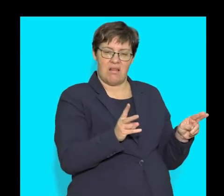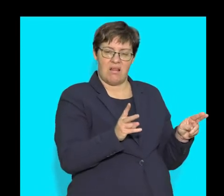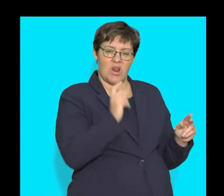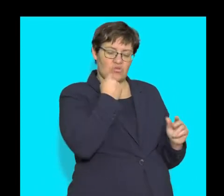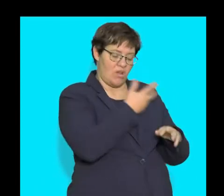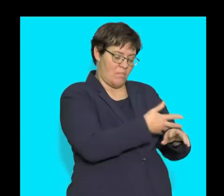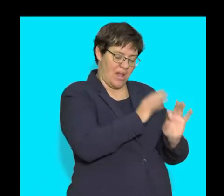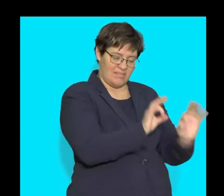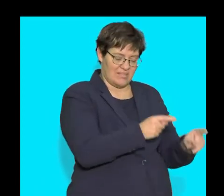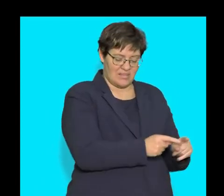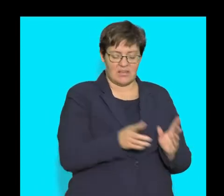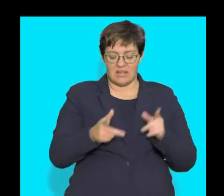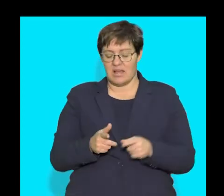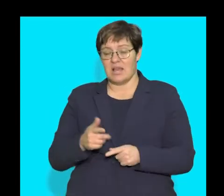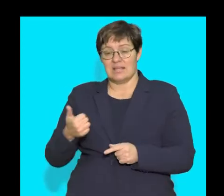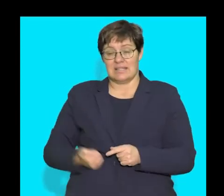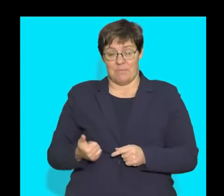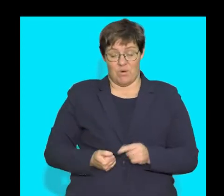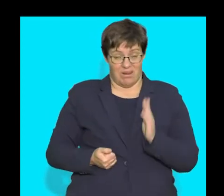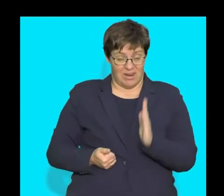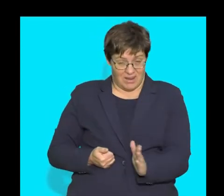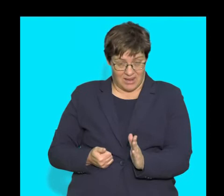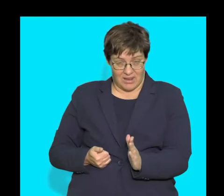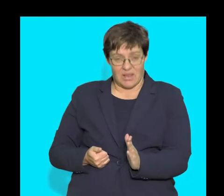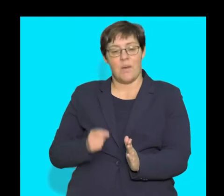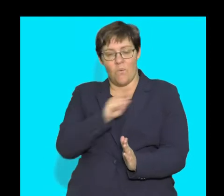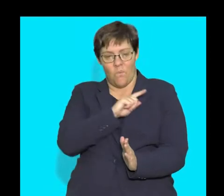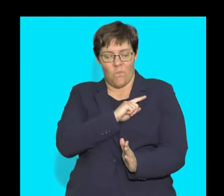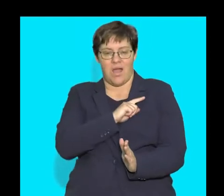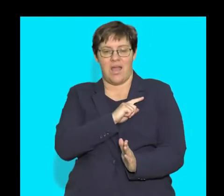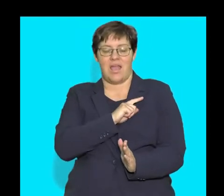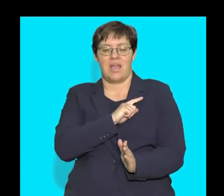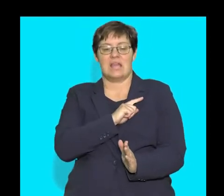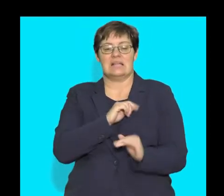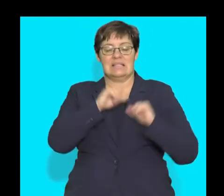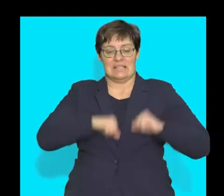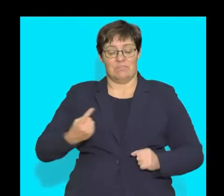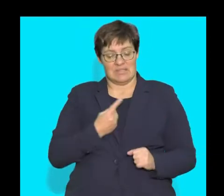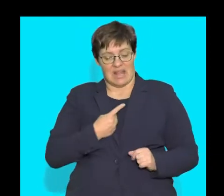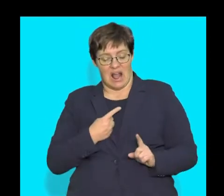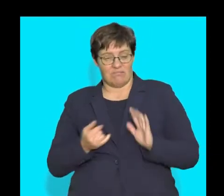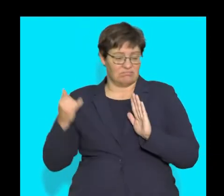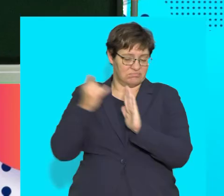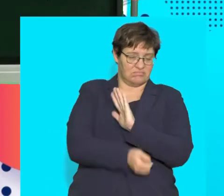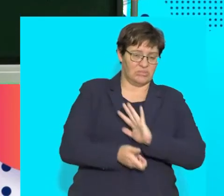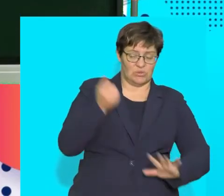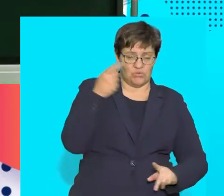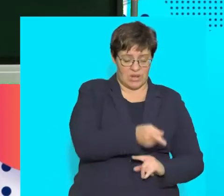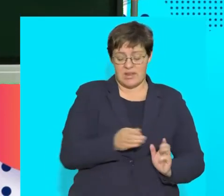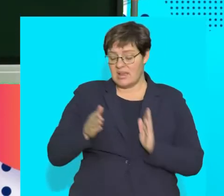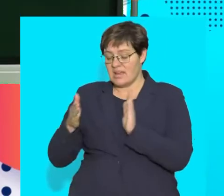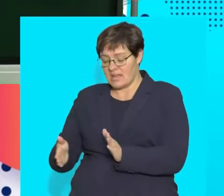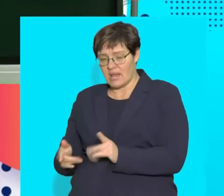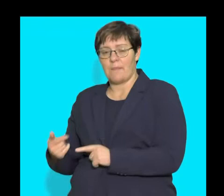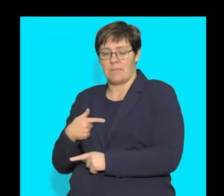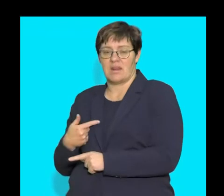physiology, type 1 being a condition that is as a result of an autoimmune condition which is inherited, and